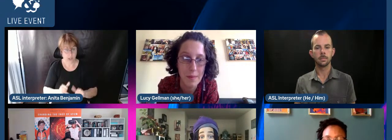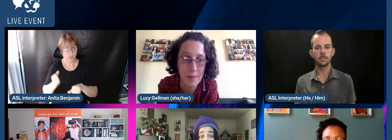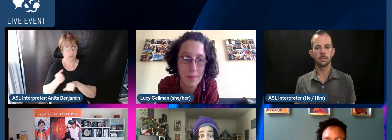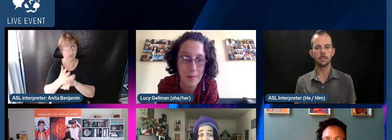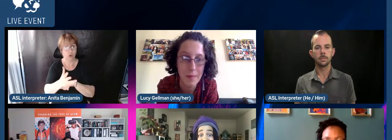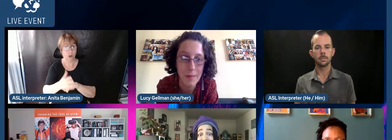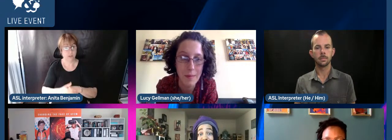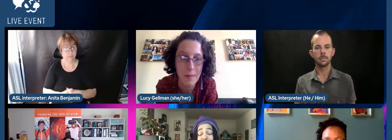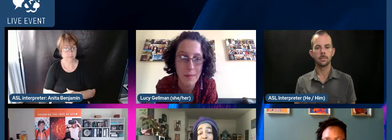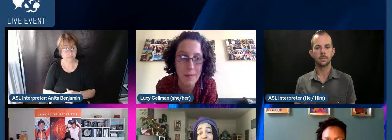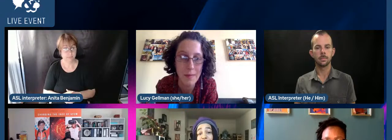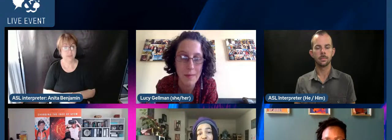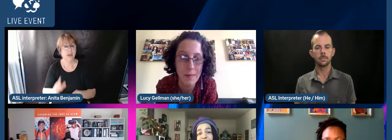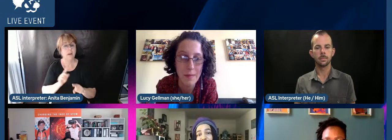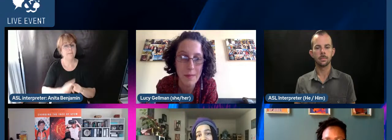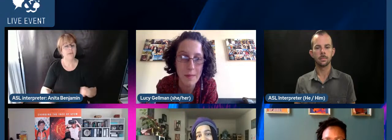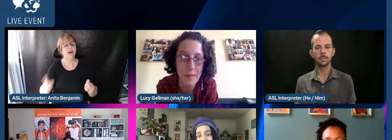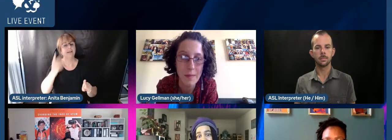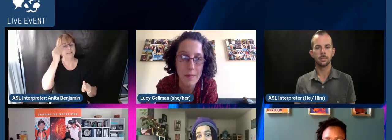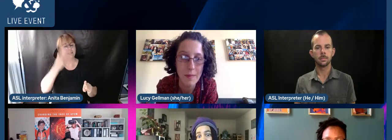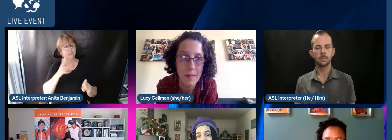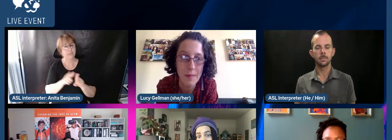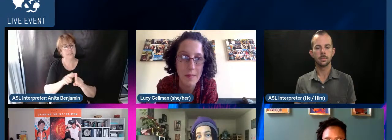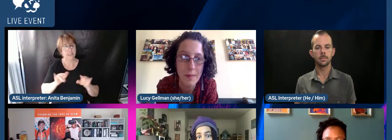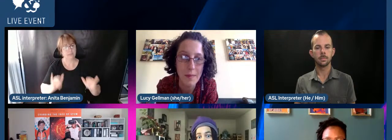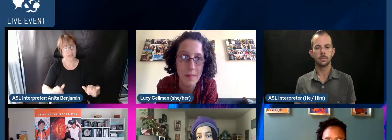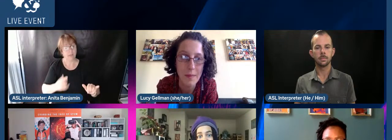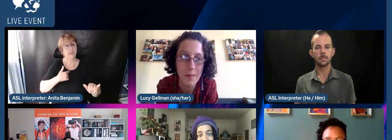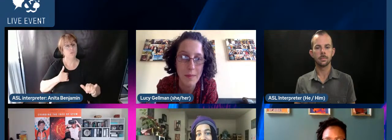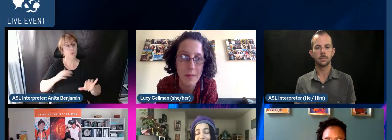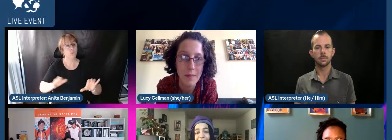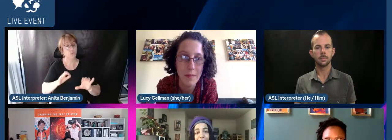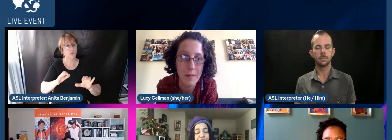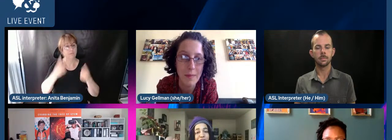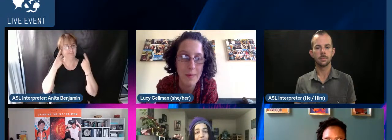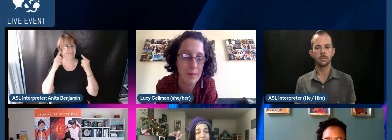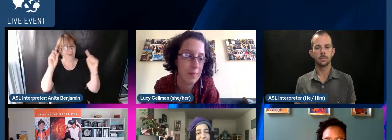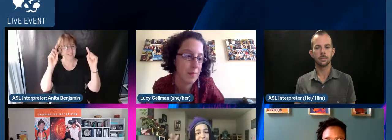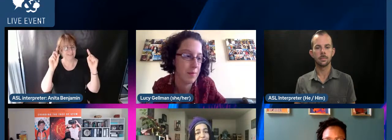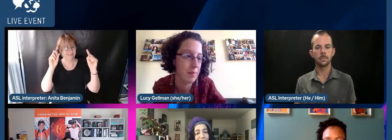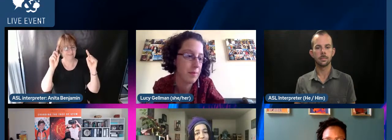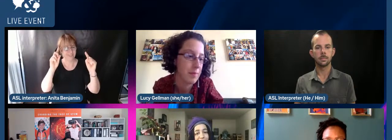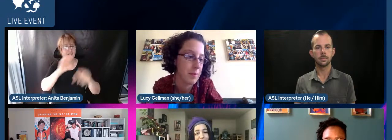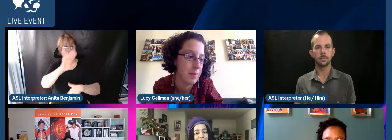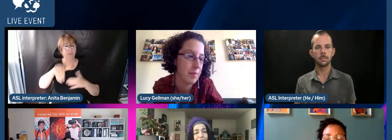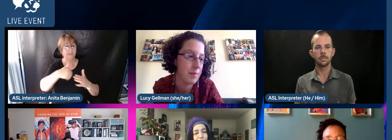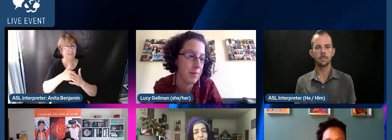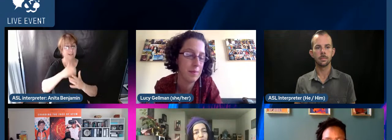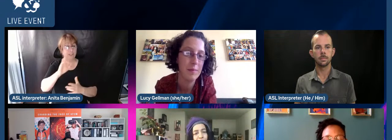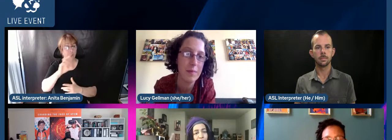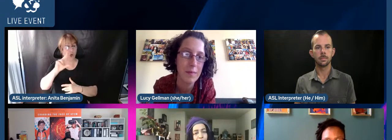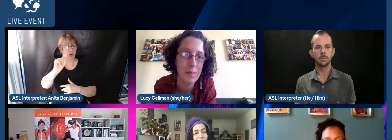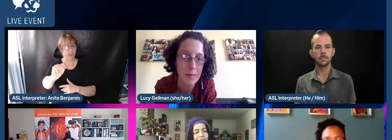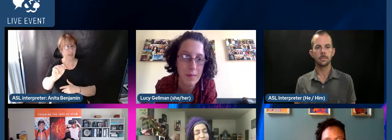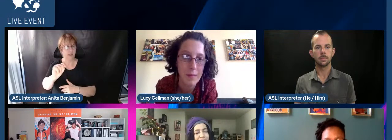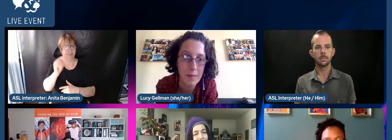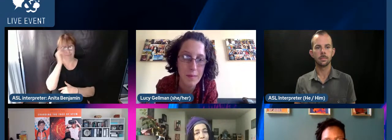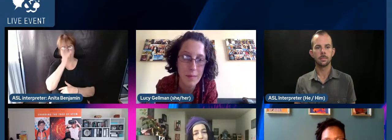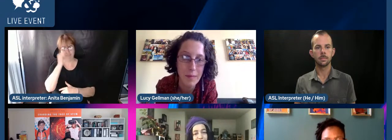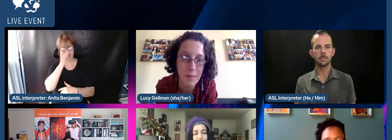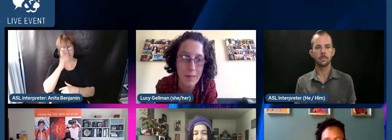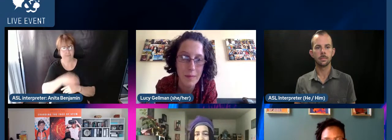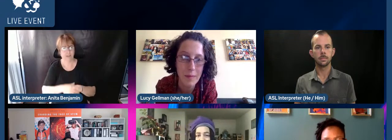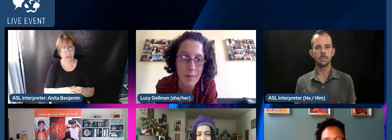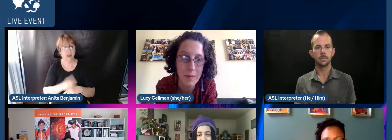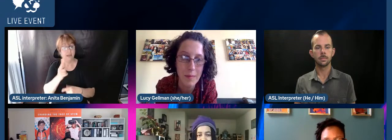But it does tell me that what we do actually is working. Like the entire CRT nonsense. I go, oh, that's